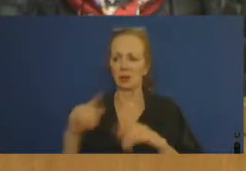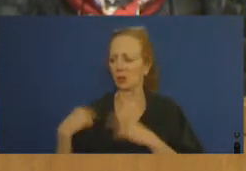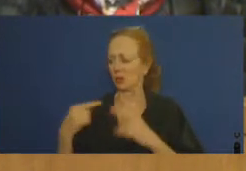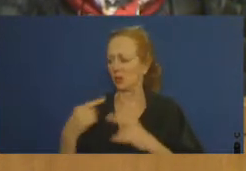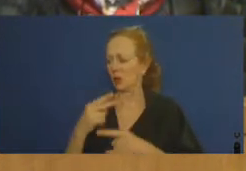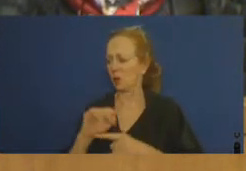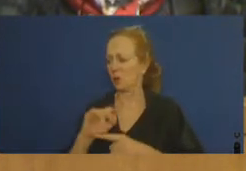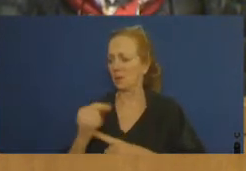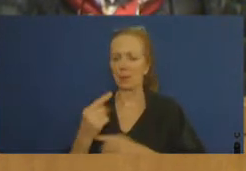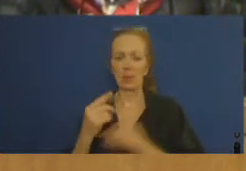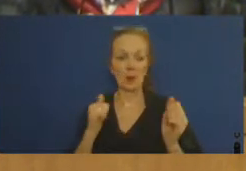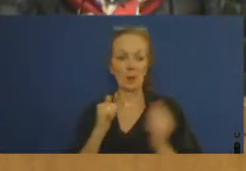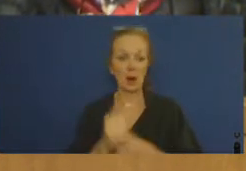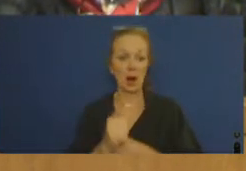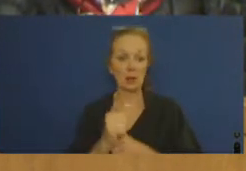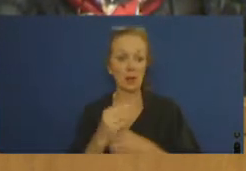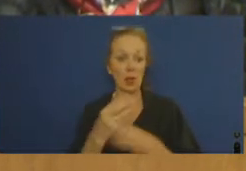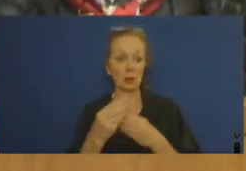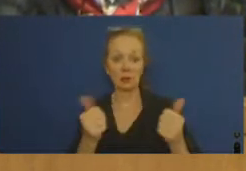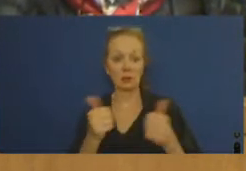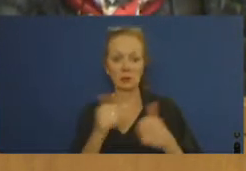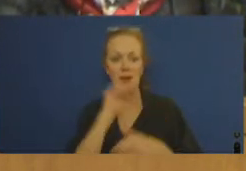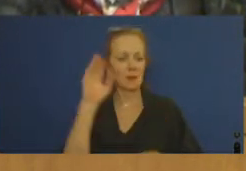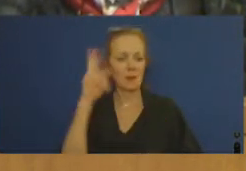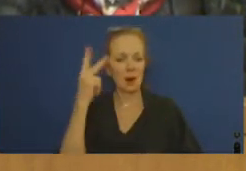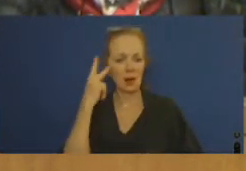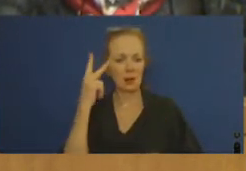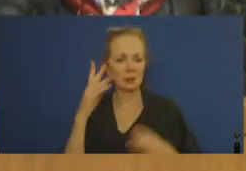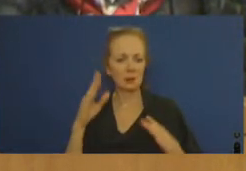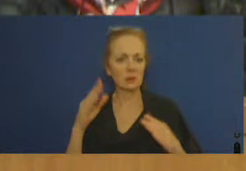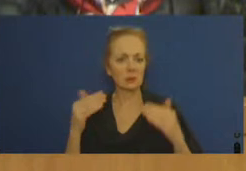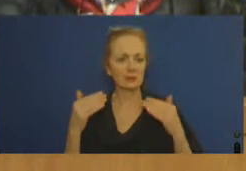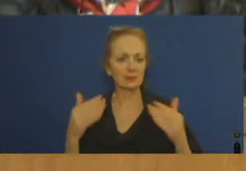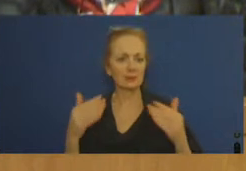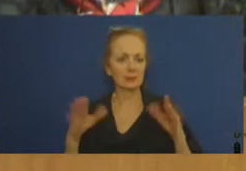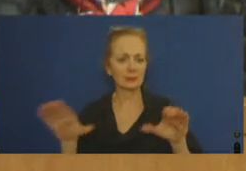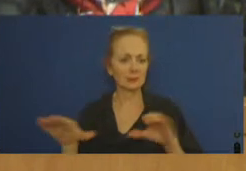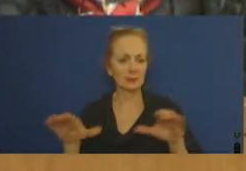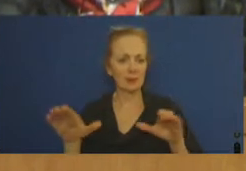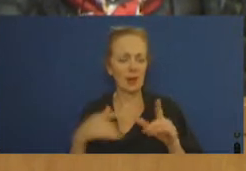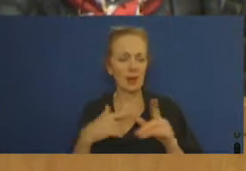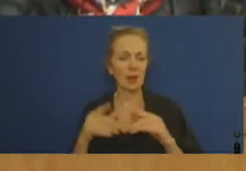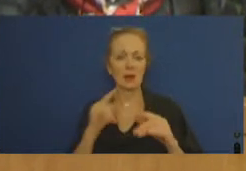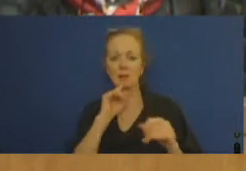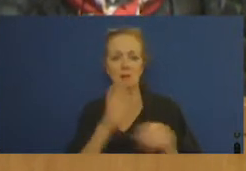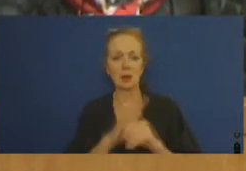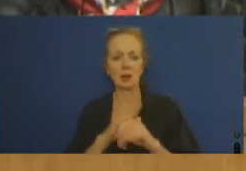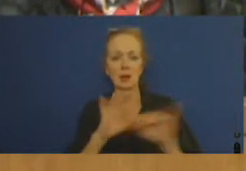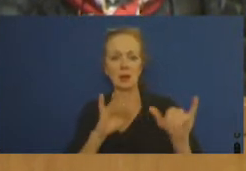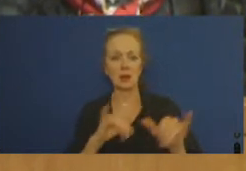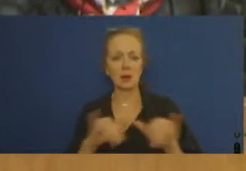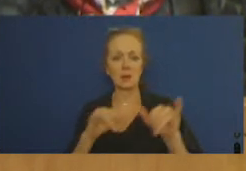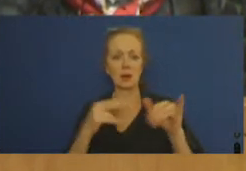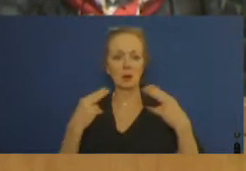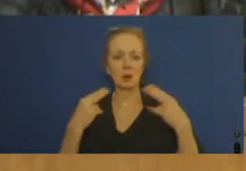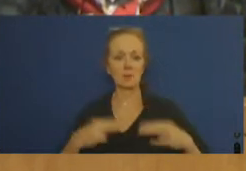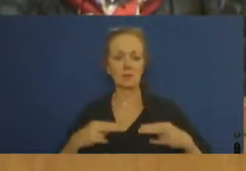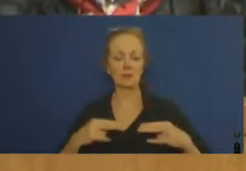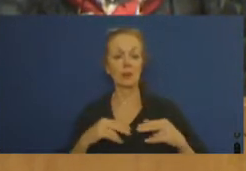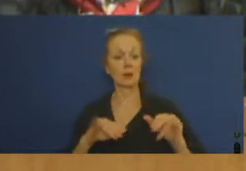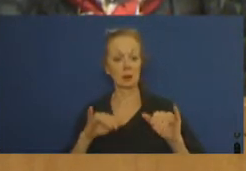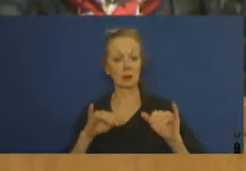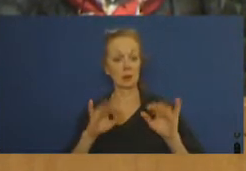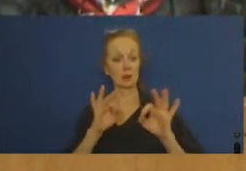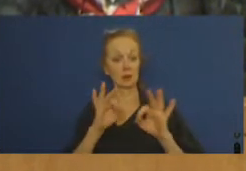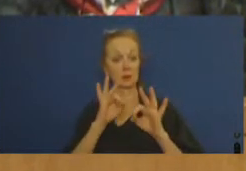is not a political act. It is a reaffirmation of our common humanity and basic decency.